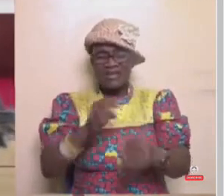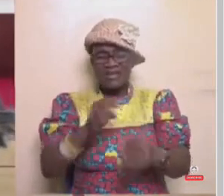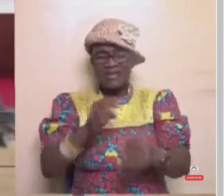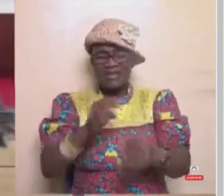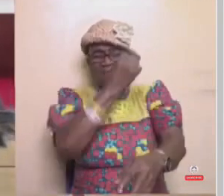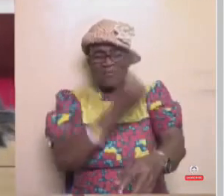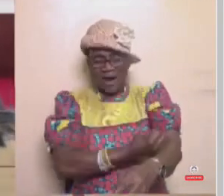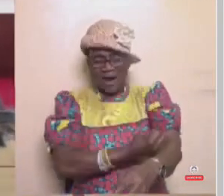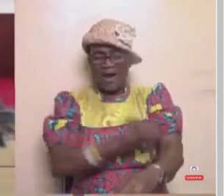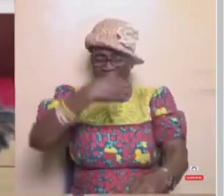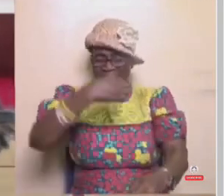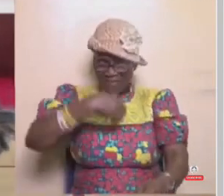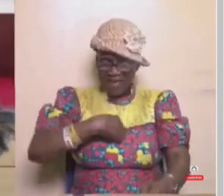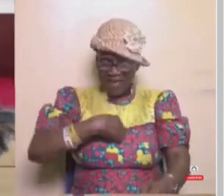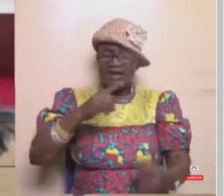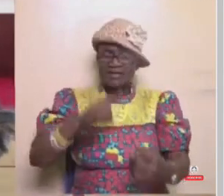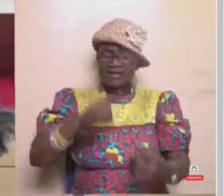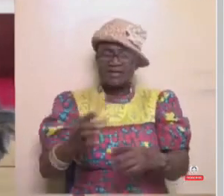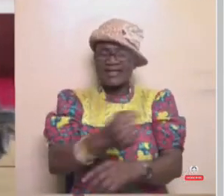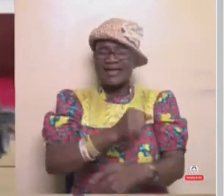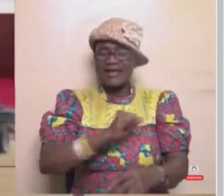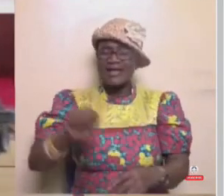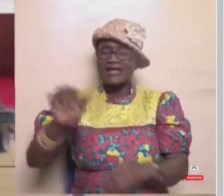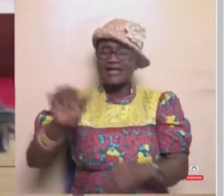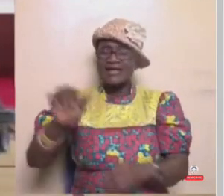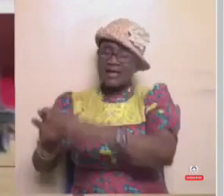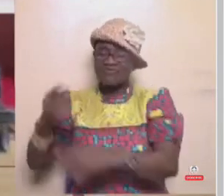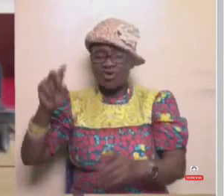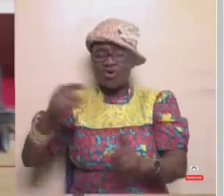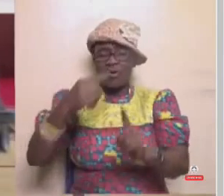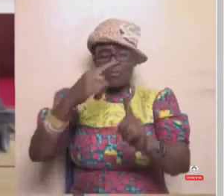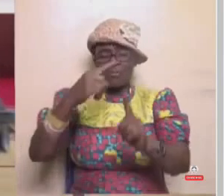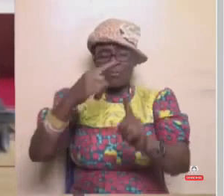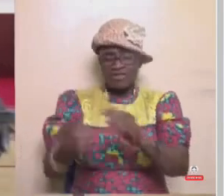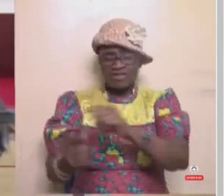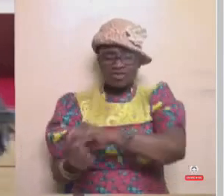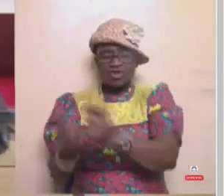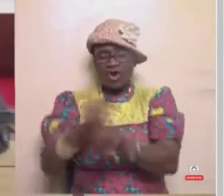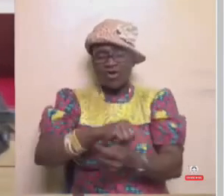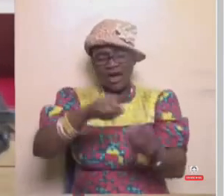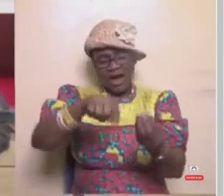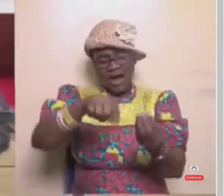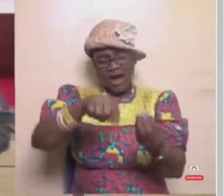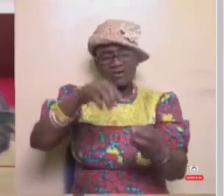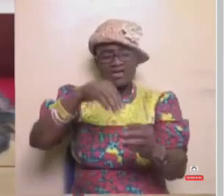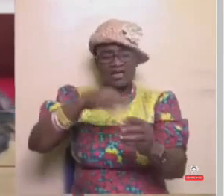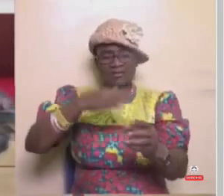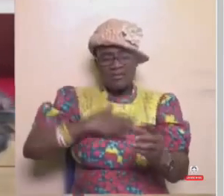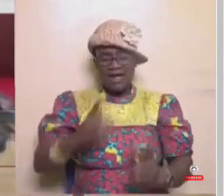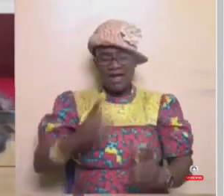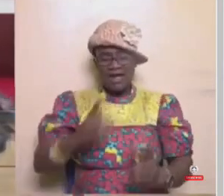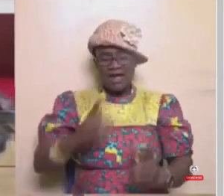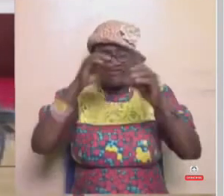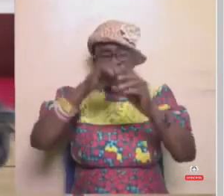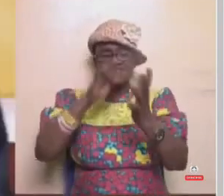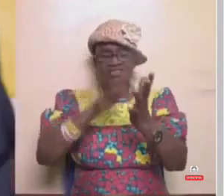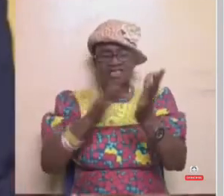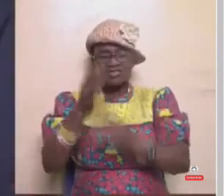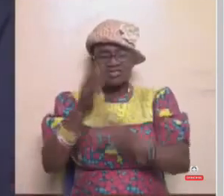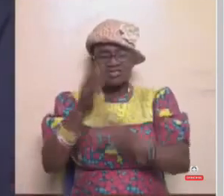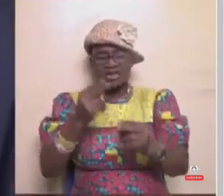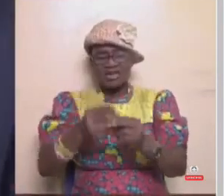me to take a step for positive turnaround in my life. In Jesus' name. Amen.